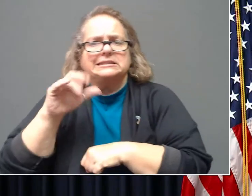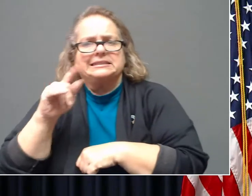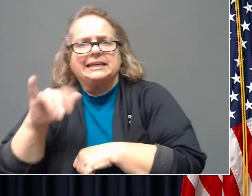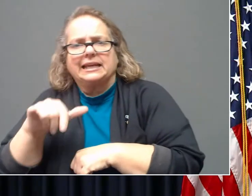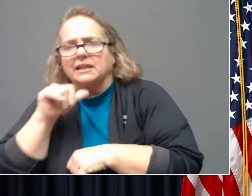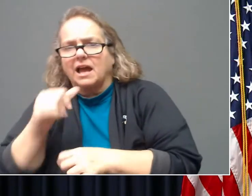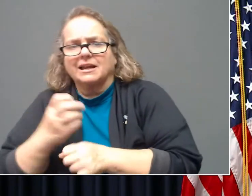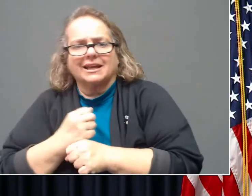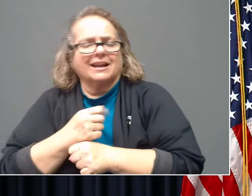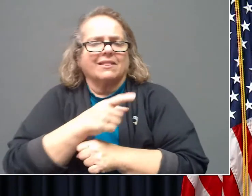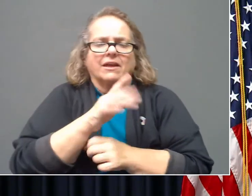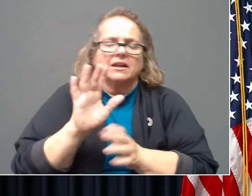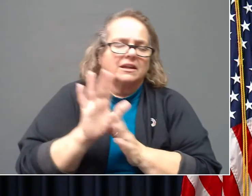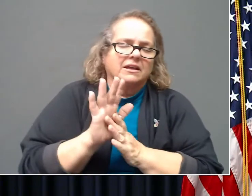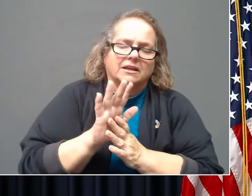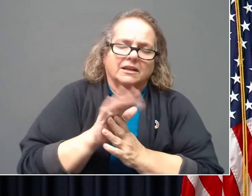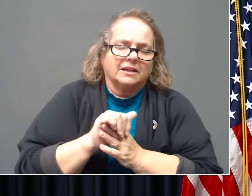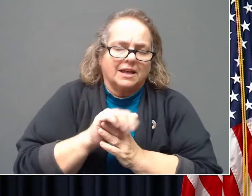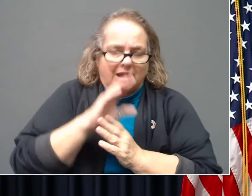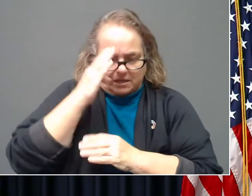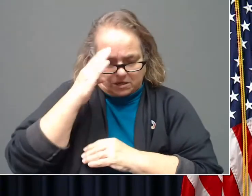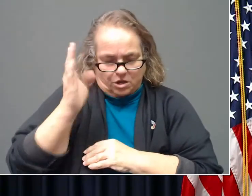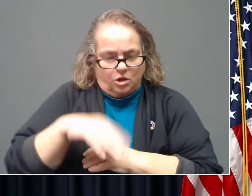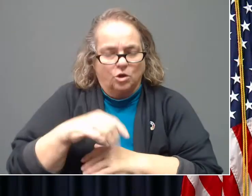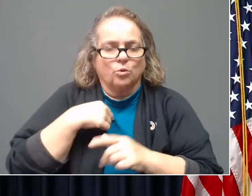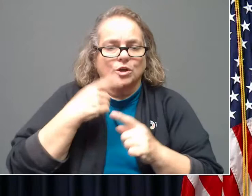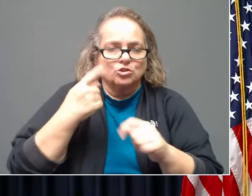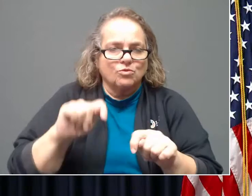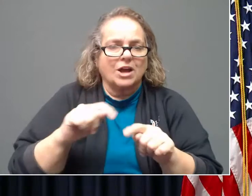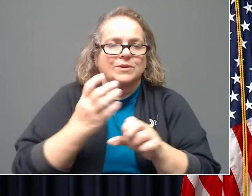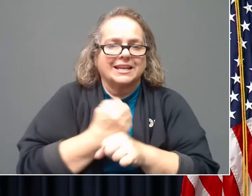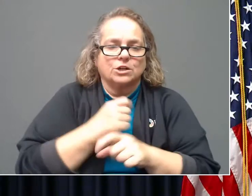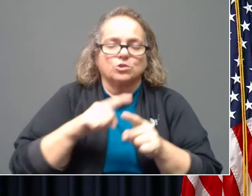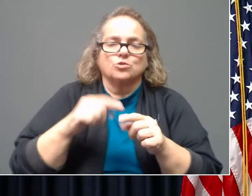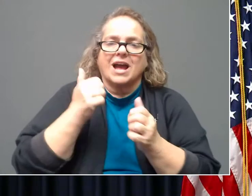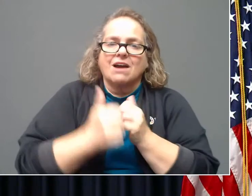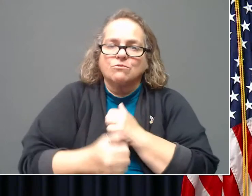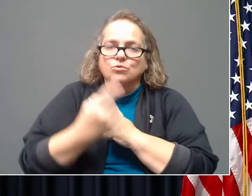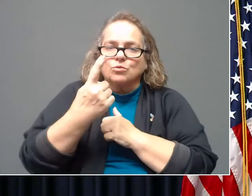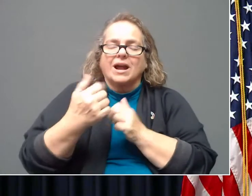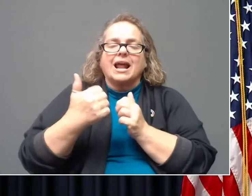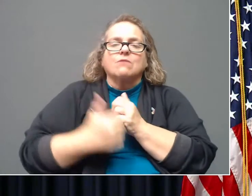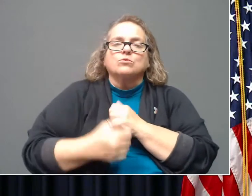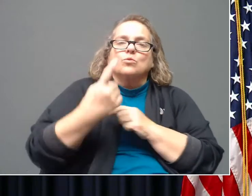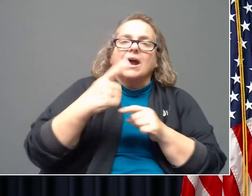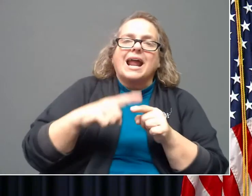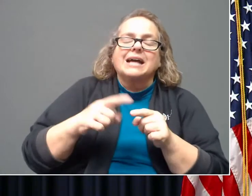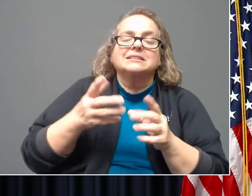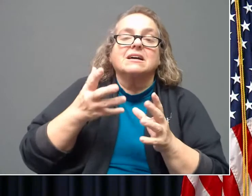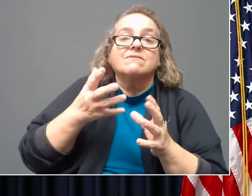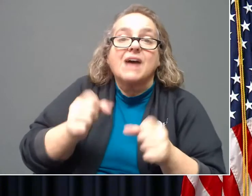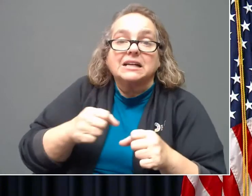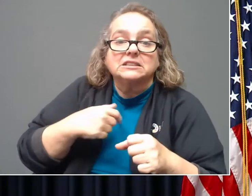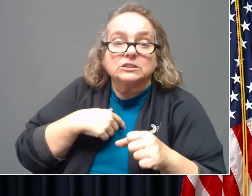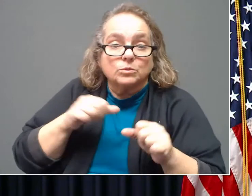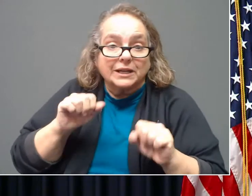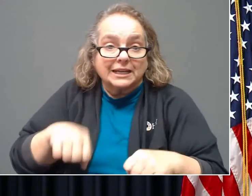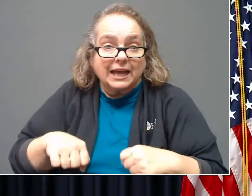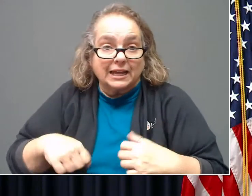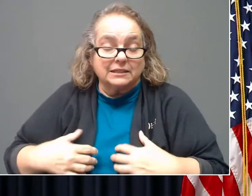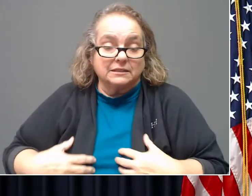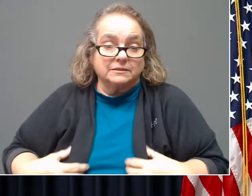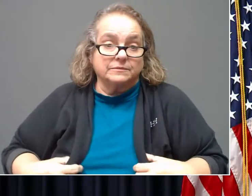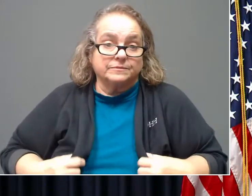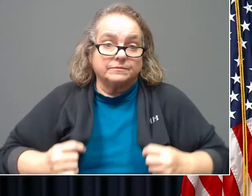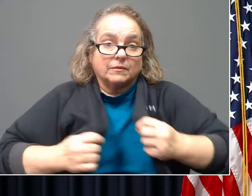county. Folks, we're trying to get it to everybody, but we're trying to get it to everybody as fast as we can. Nobody's